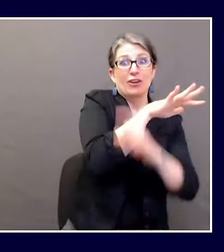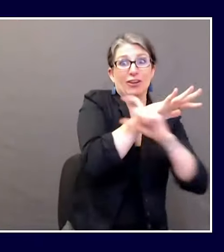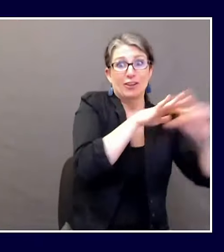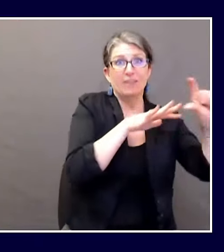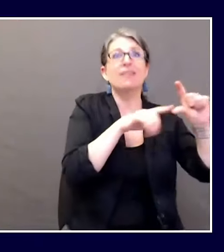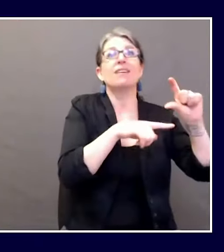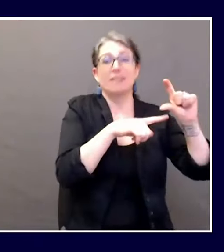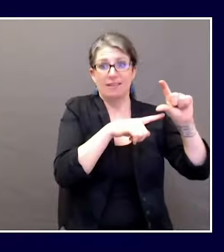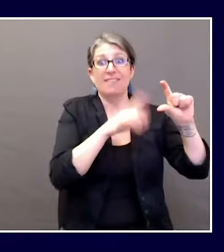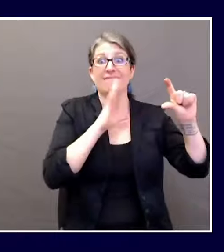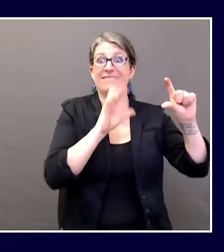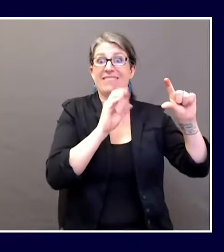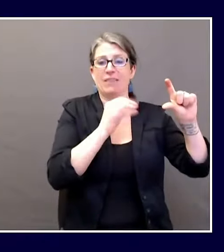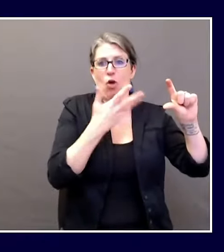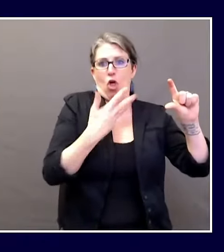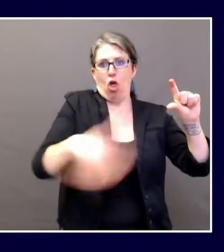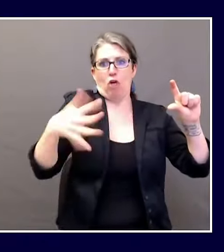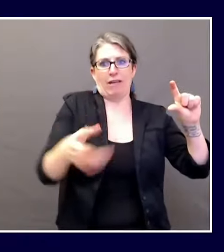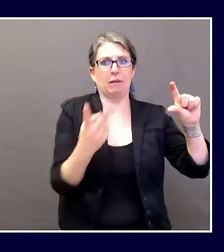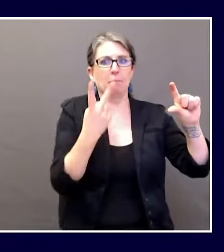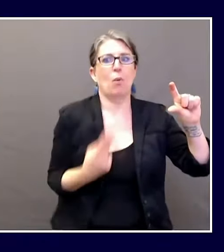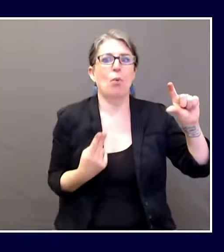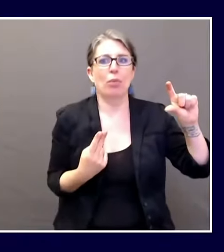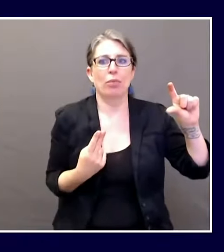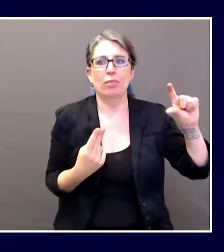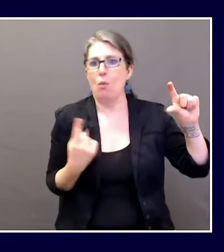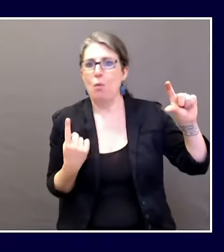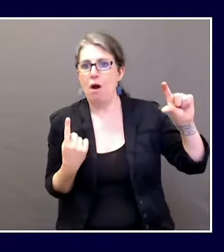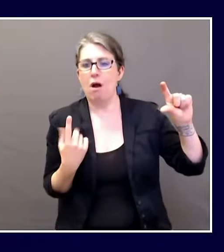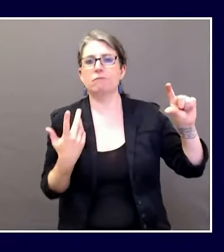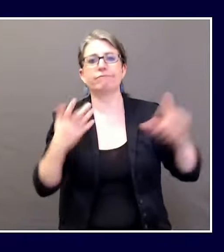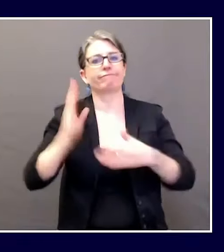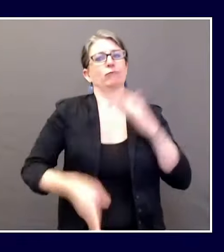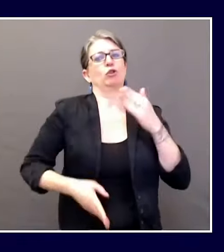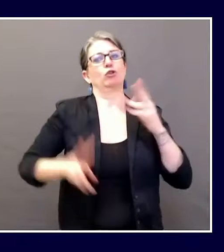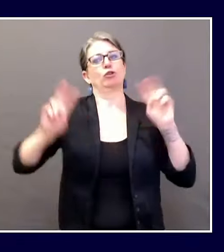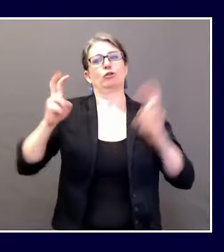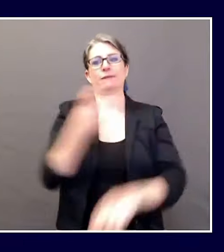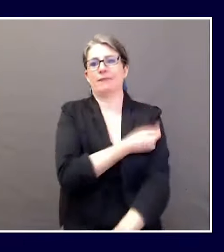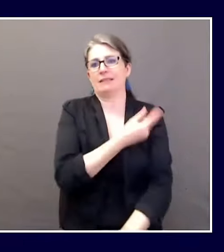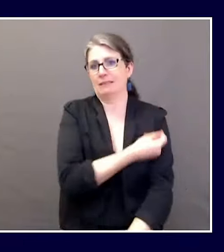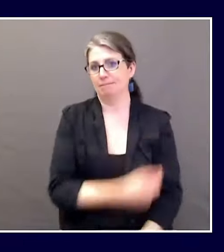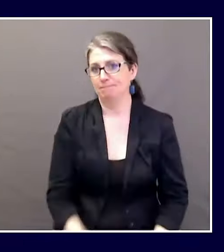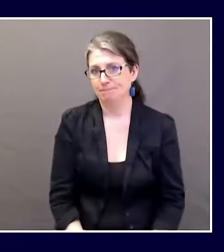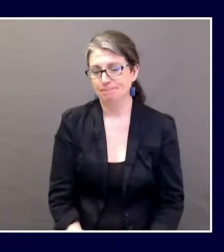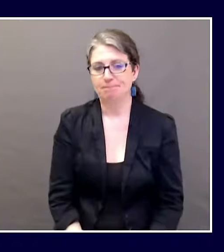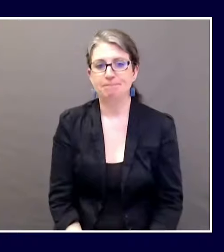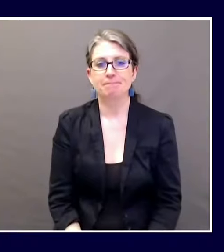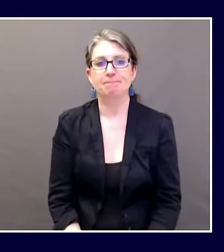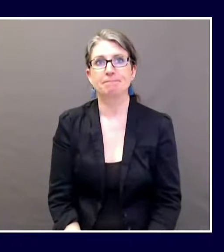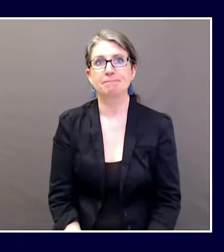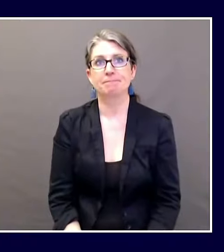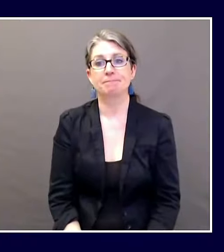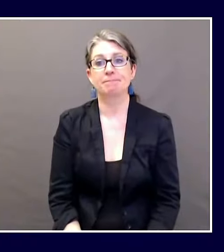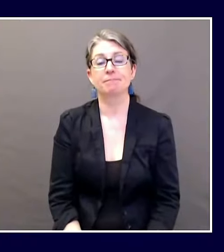have completed their vaccination series. We also, as a state, administered